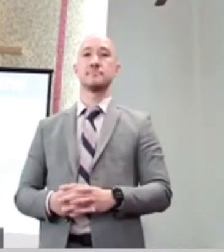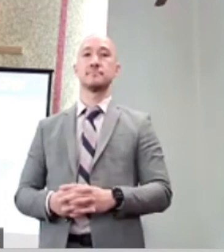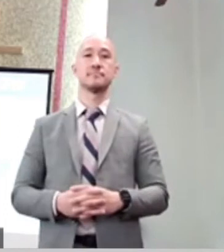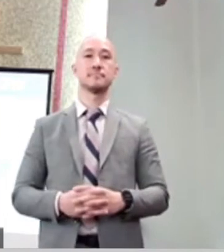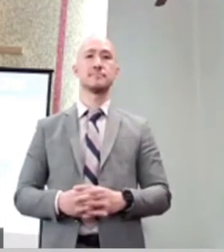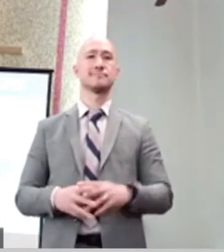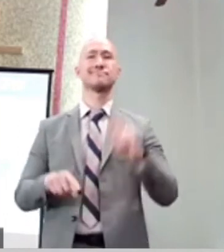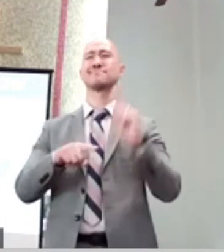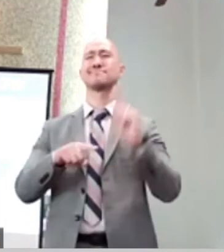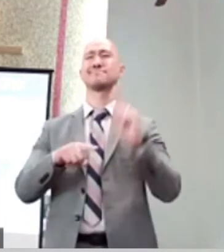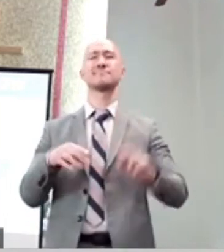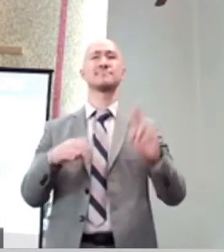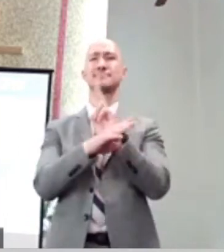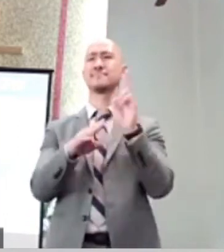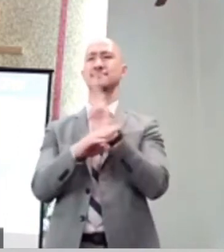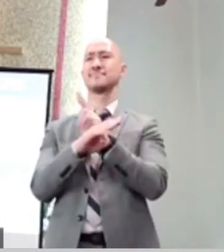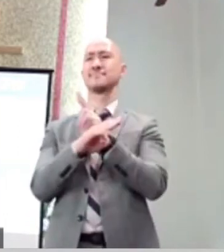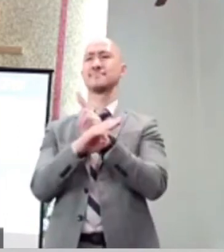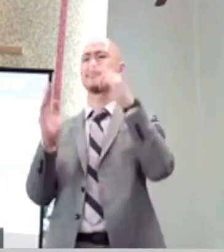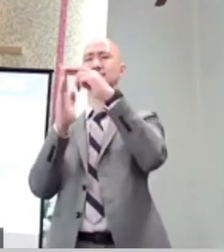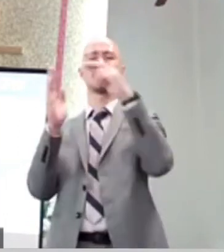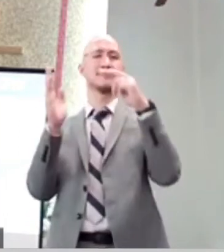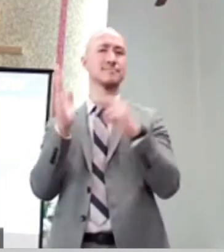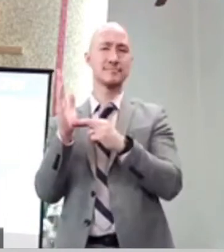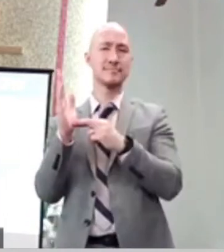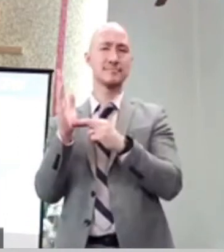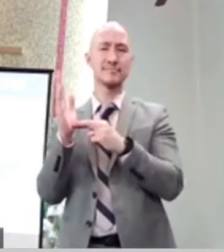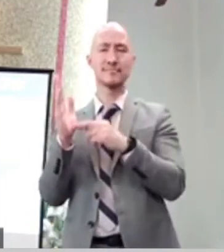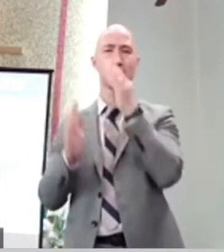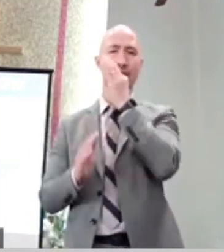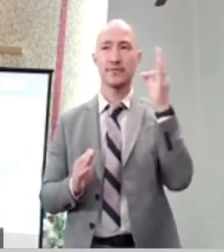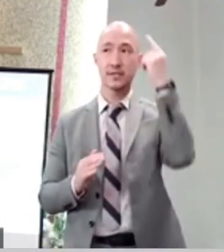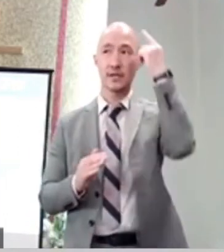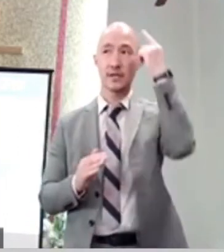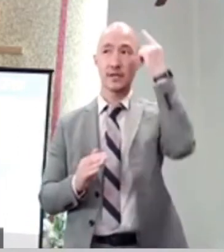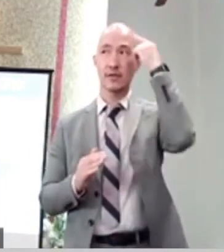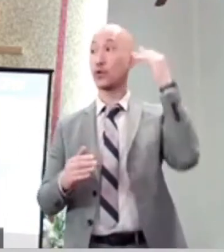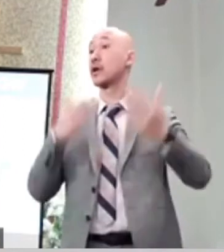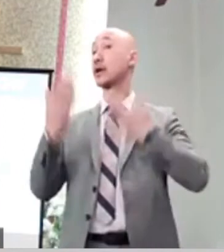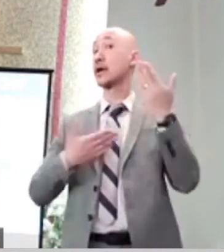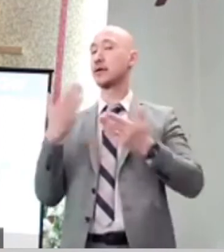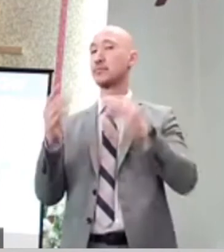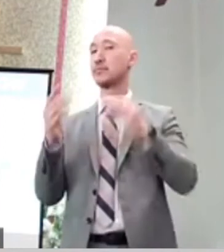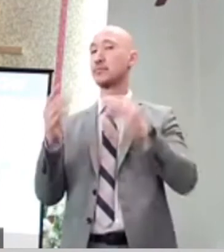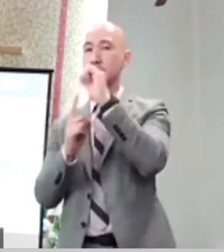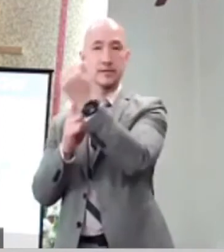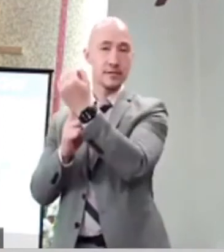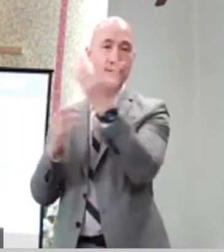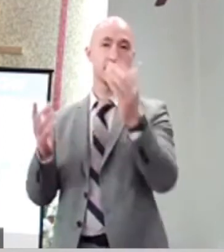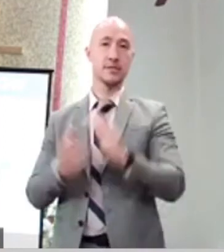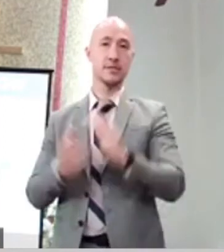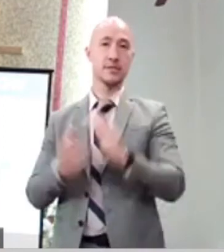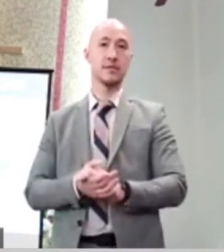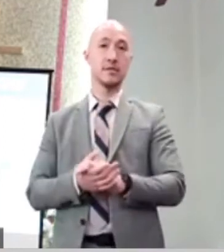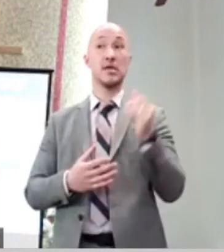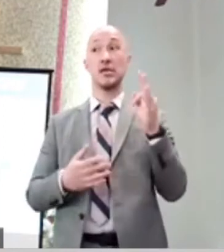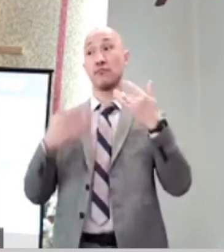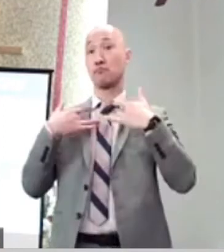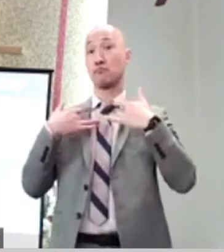is saying, during a joyous occasion. But if you are sad, or if you are in